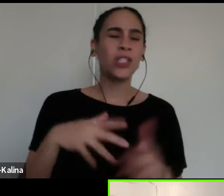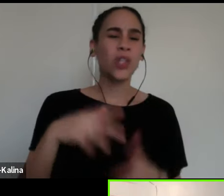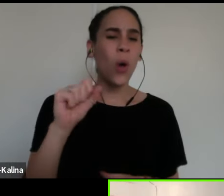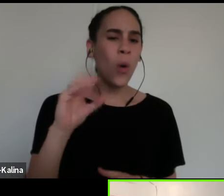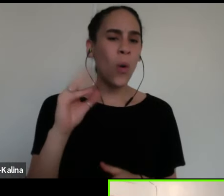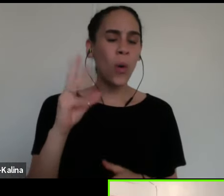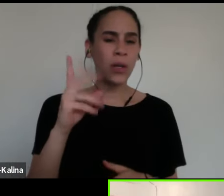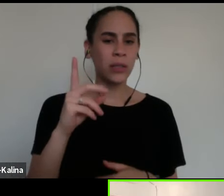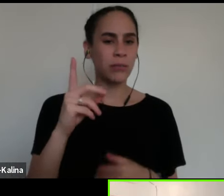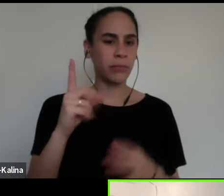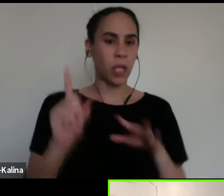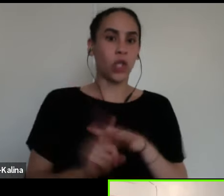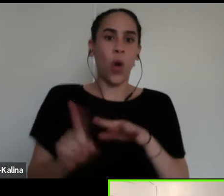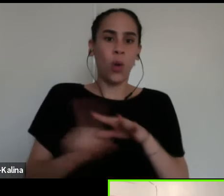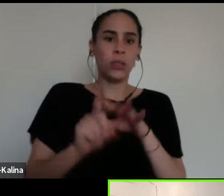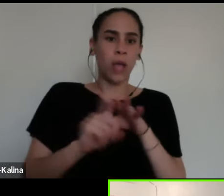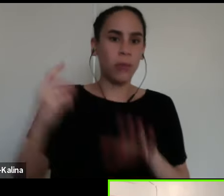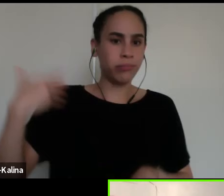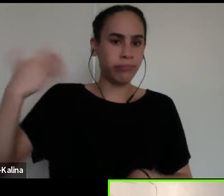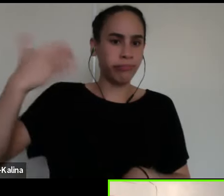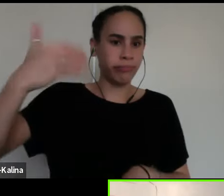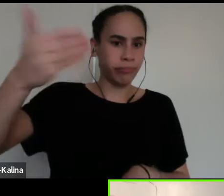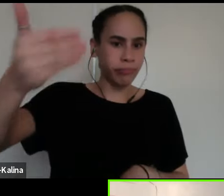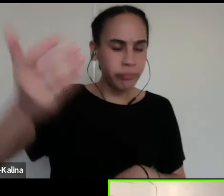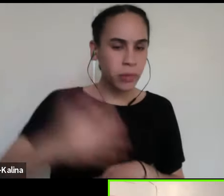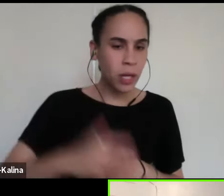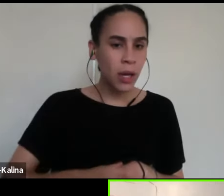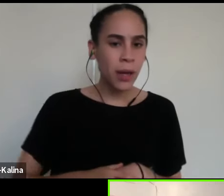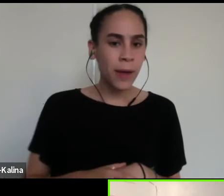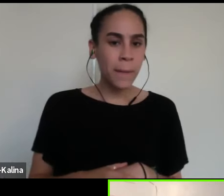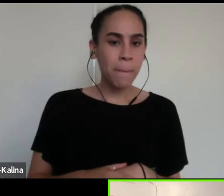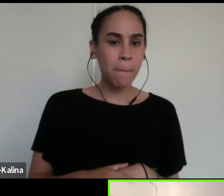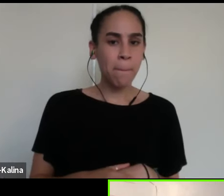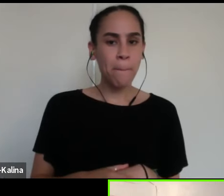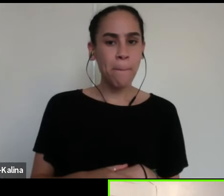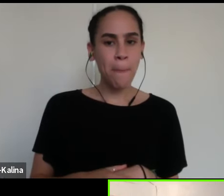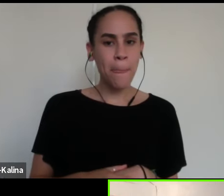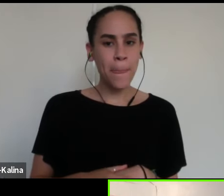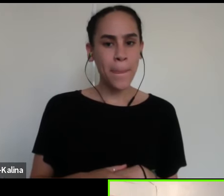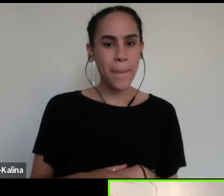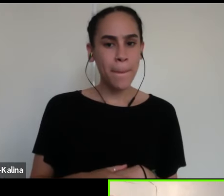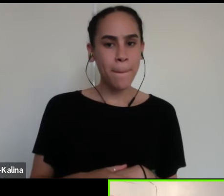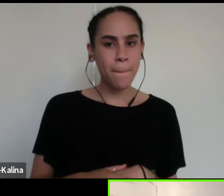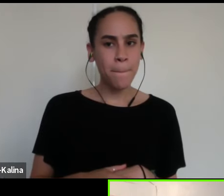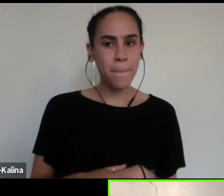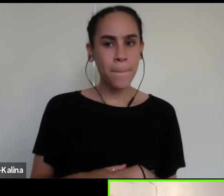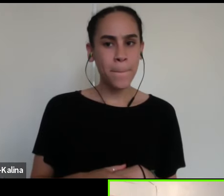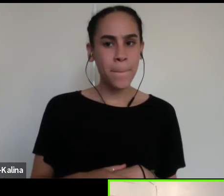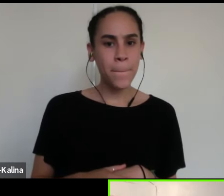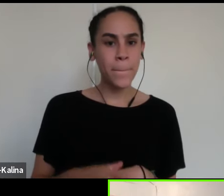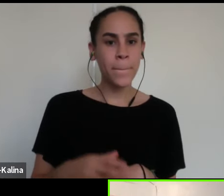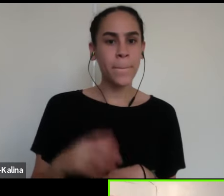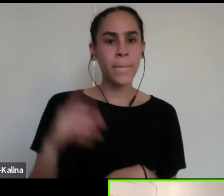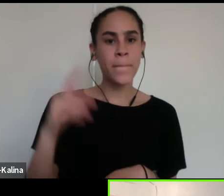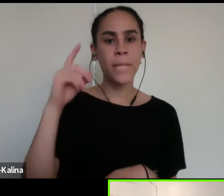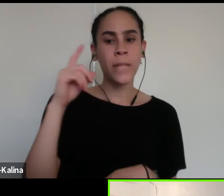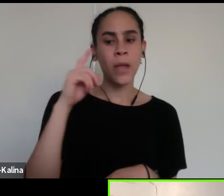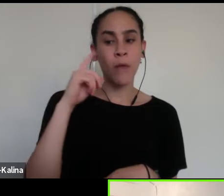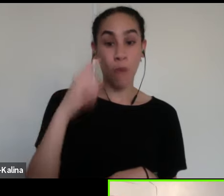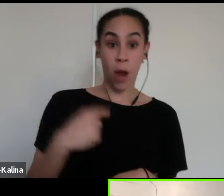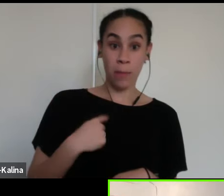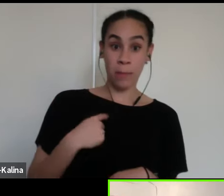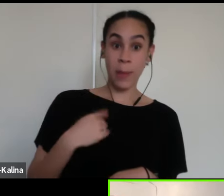think for me, one of the places where it feels really important that I